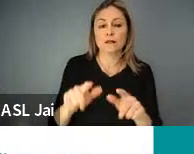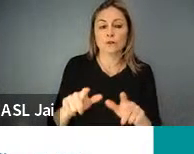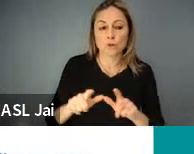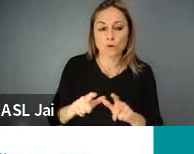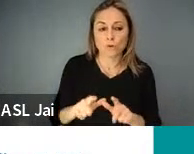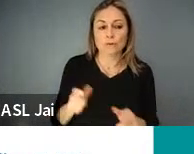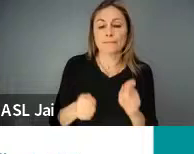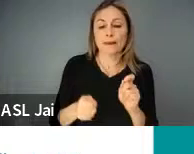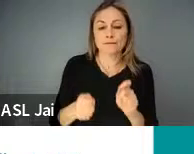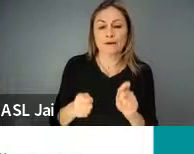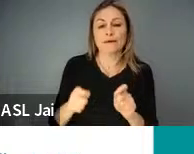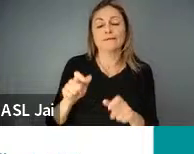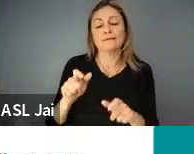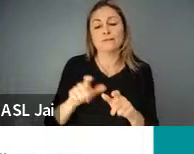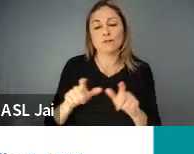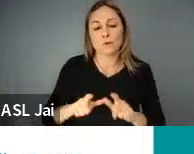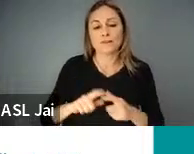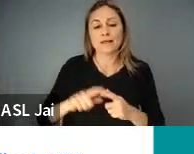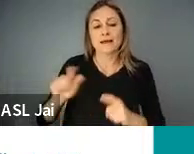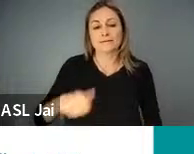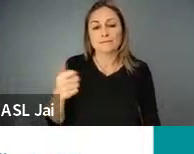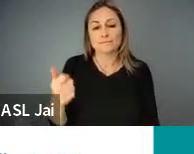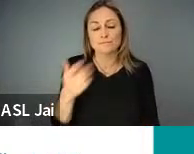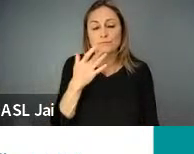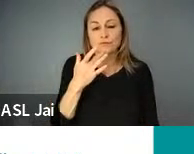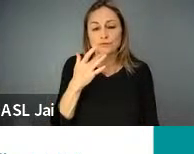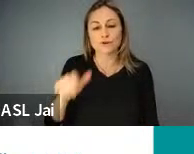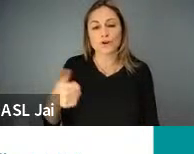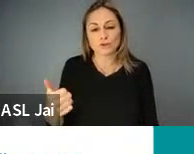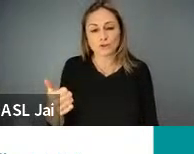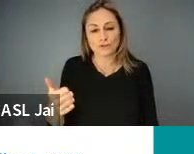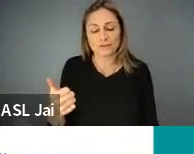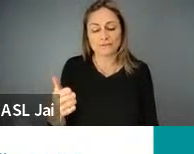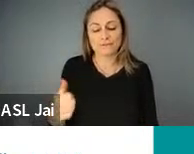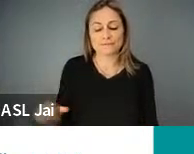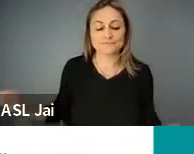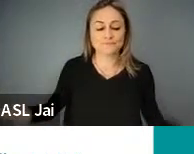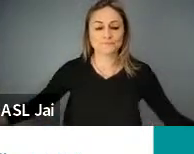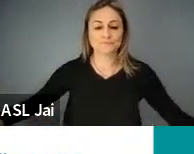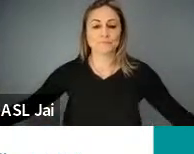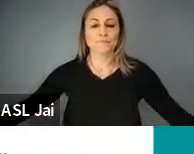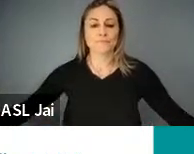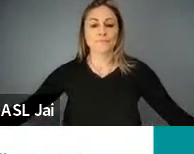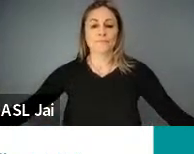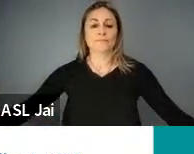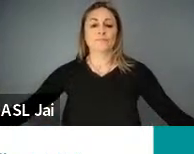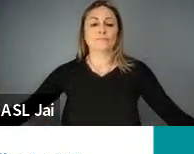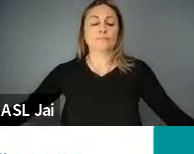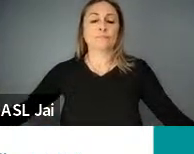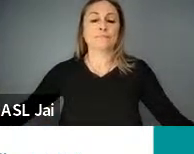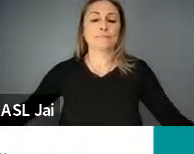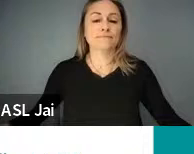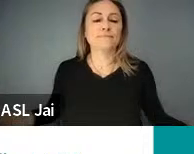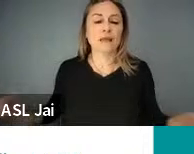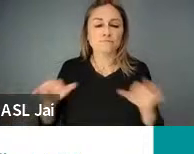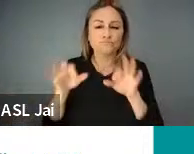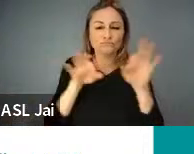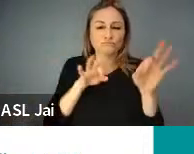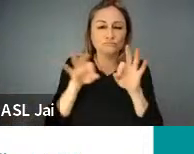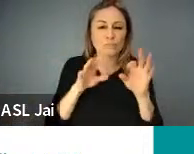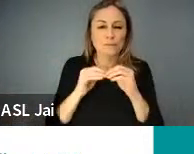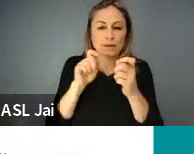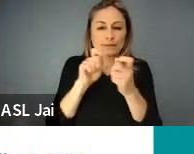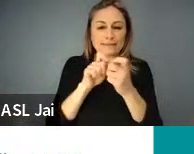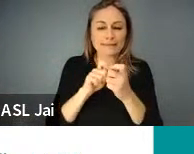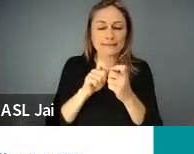alternative for the IBR program. And I'll go into a little bit more detail in just a moment about